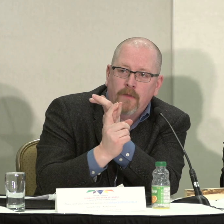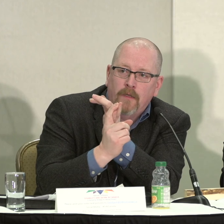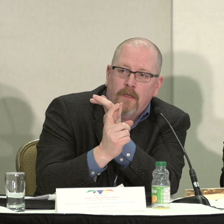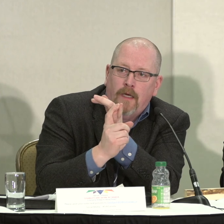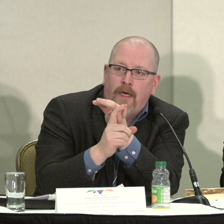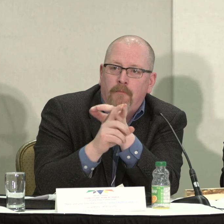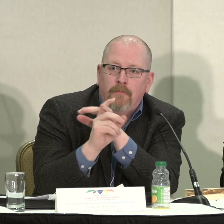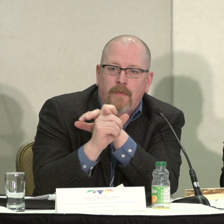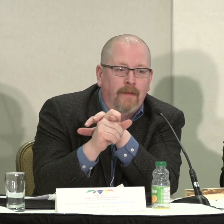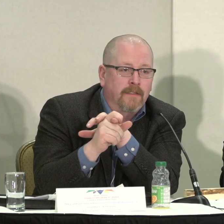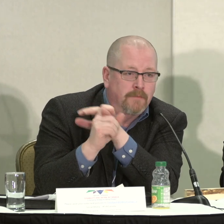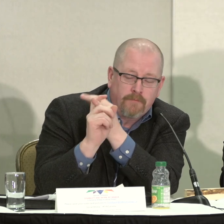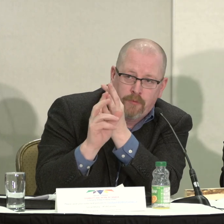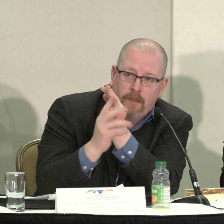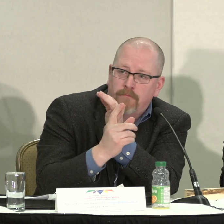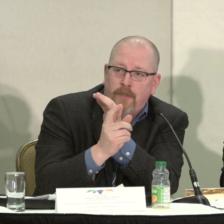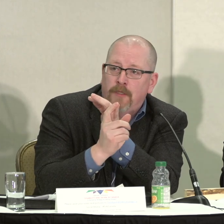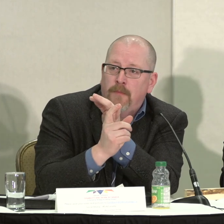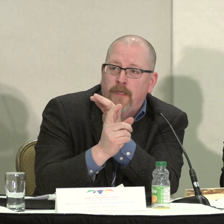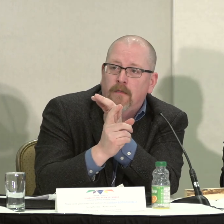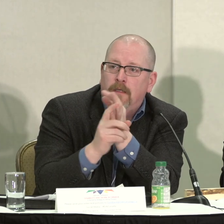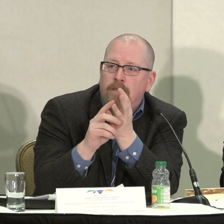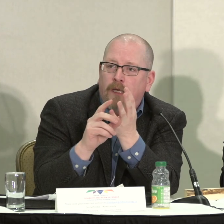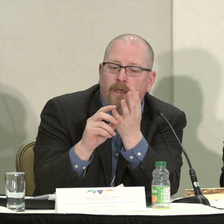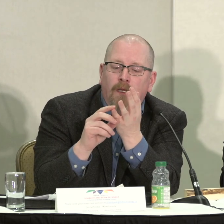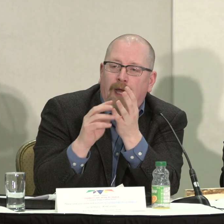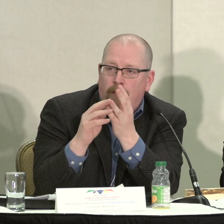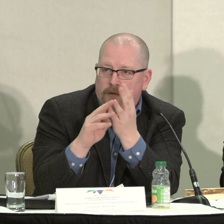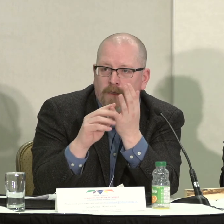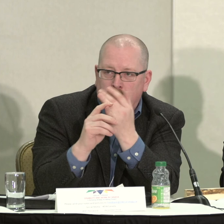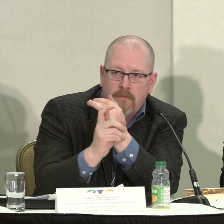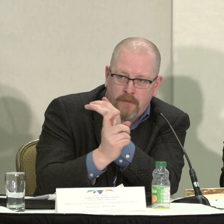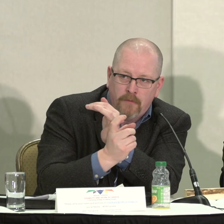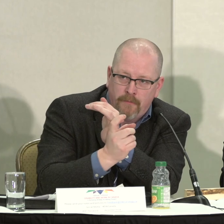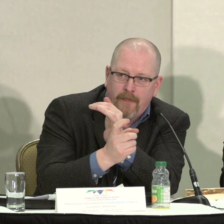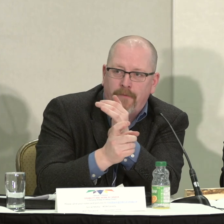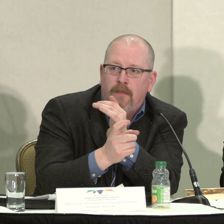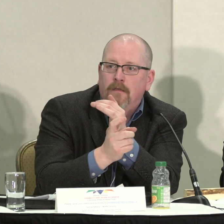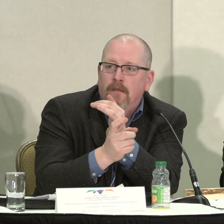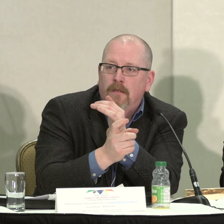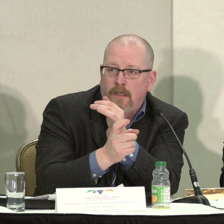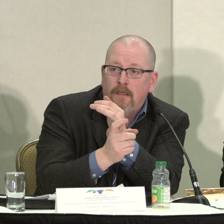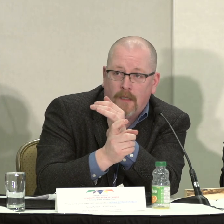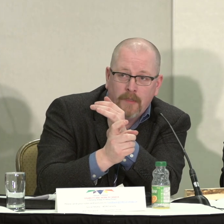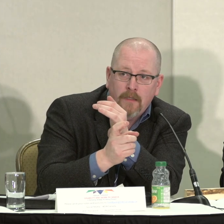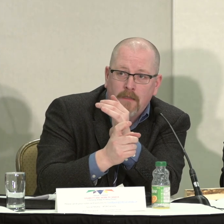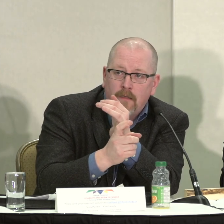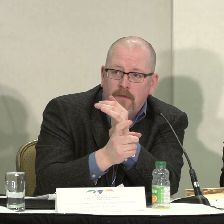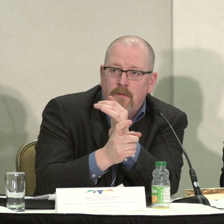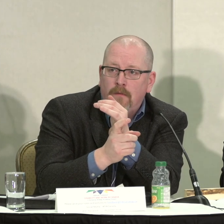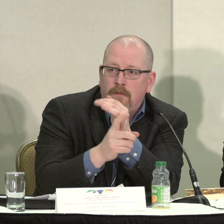can do. And that's pretty much about it. And how it's going to benefit the